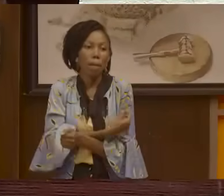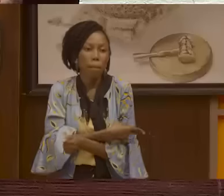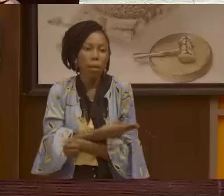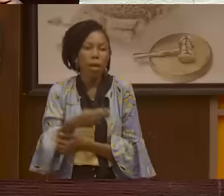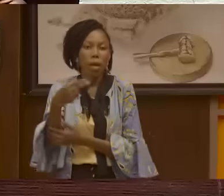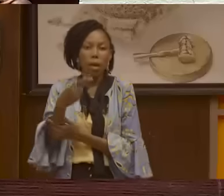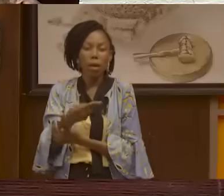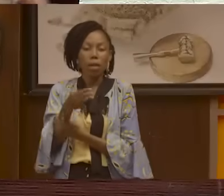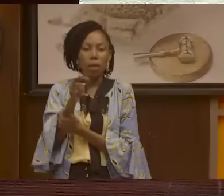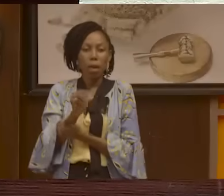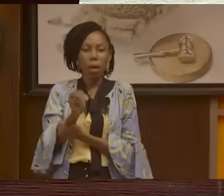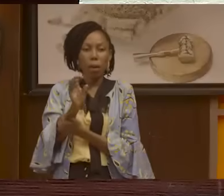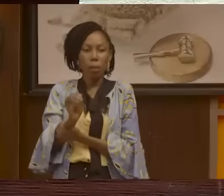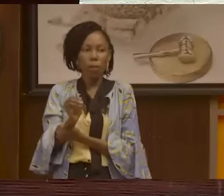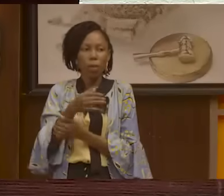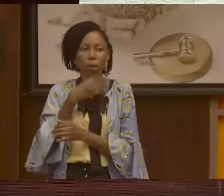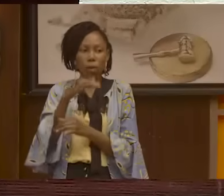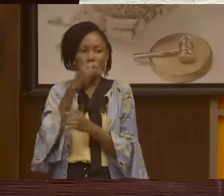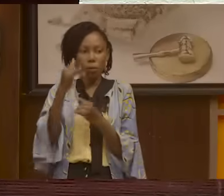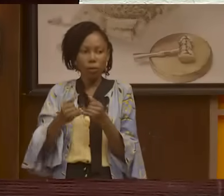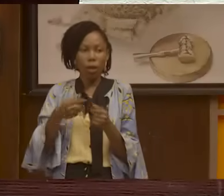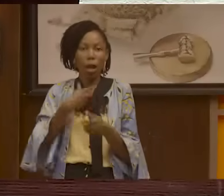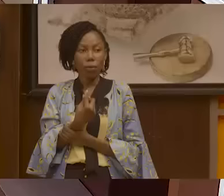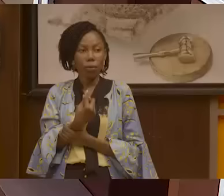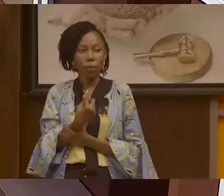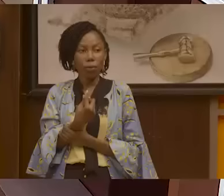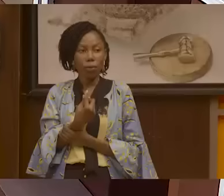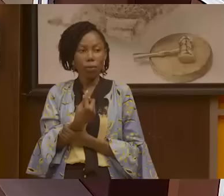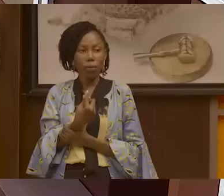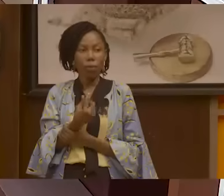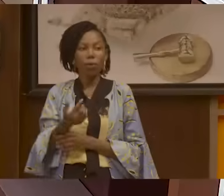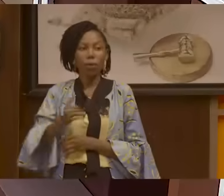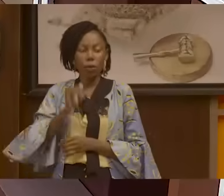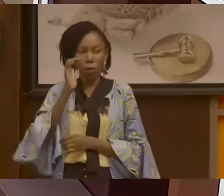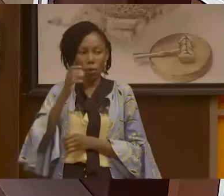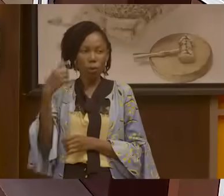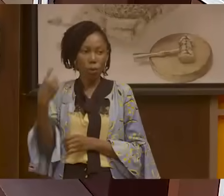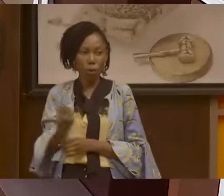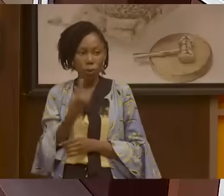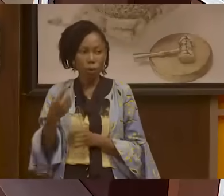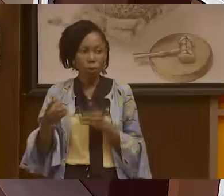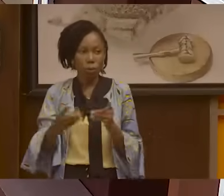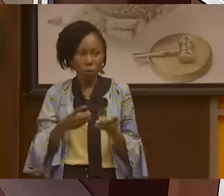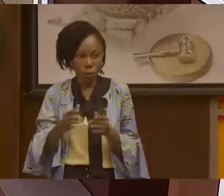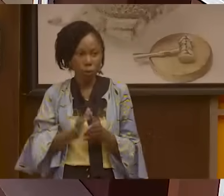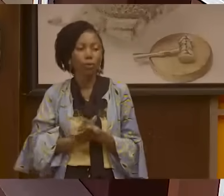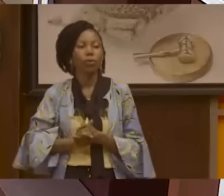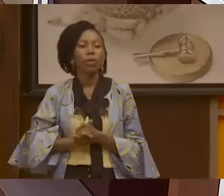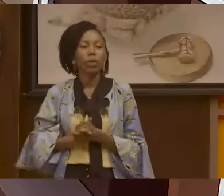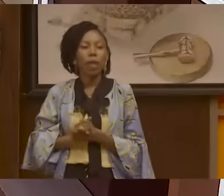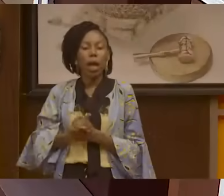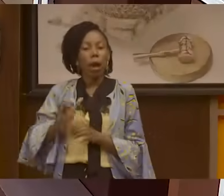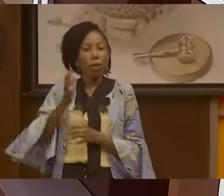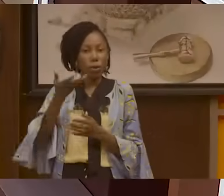HMO. Finally, I want to say I love my children, and I always do. I want to take care of my